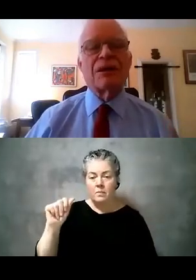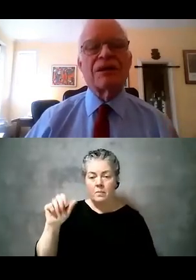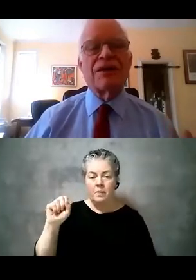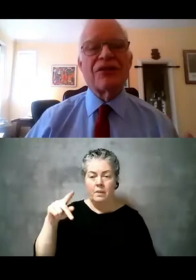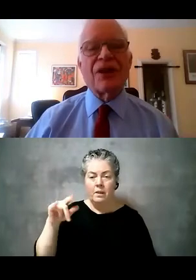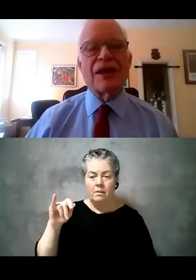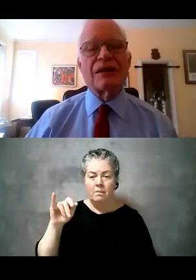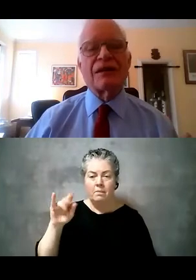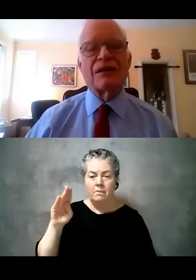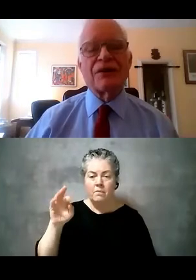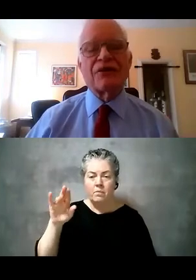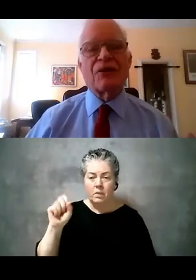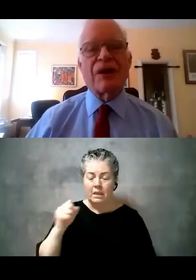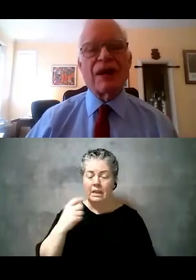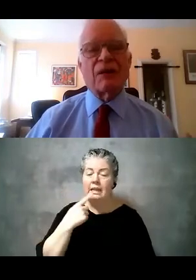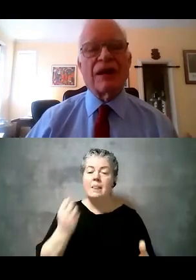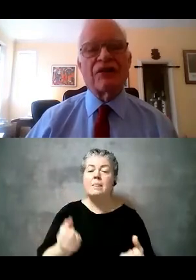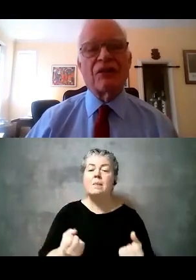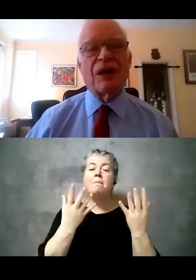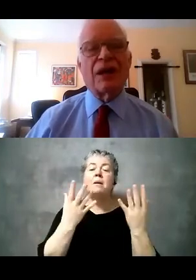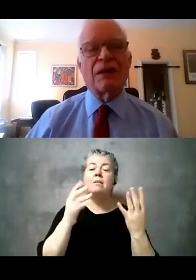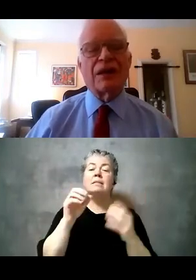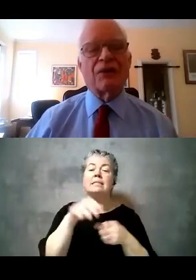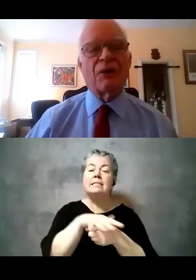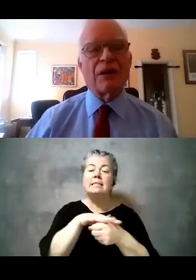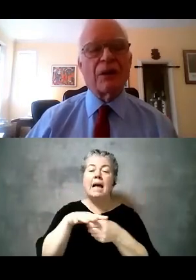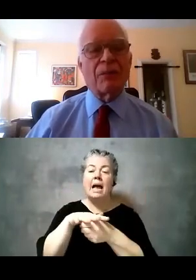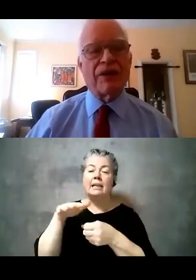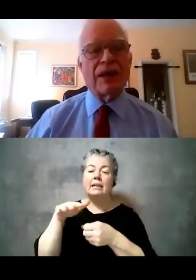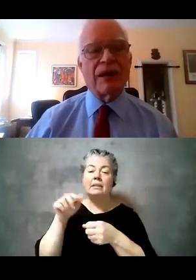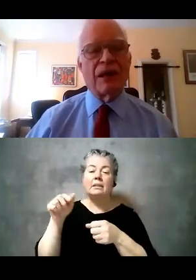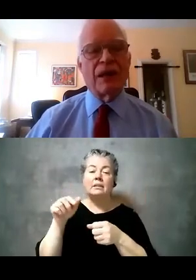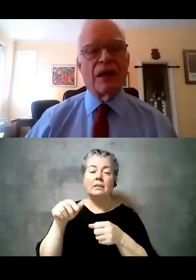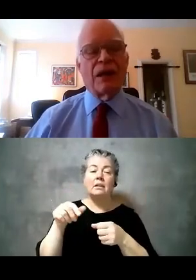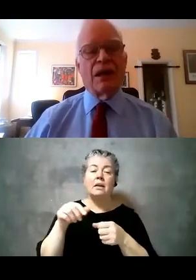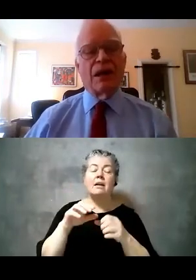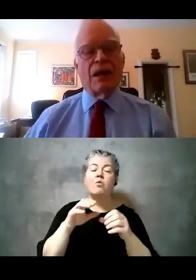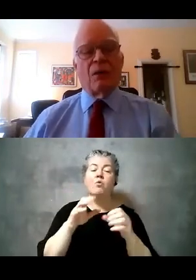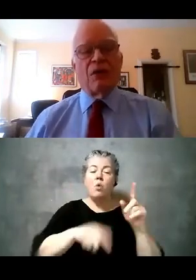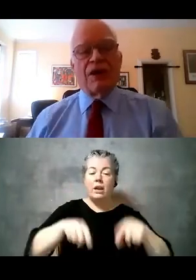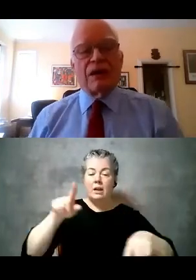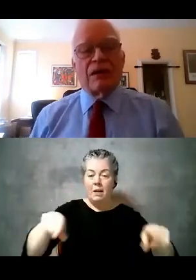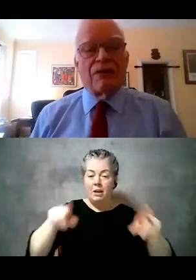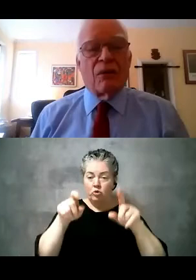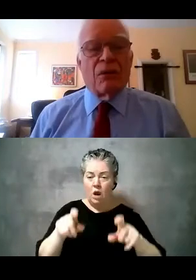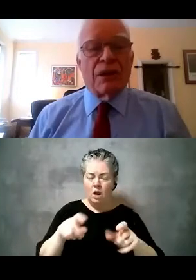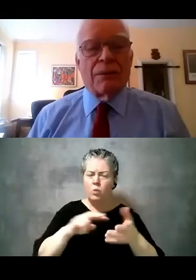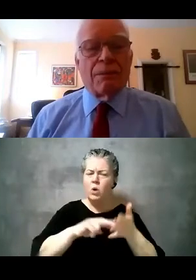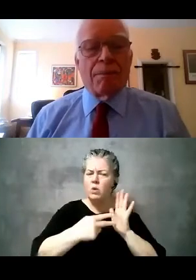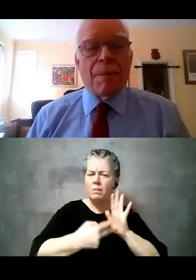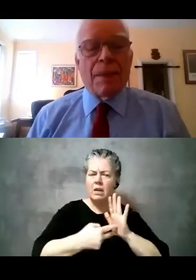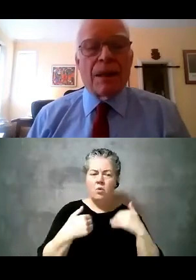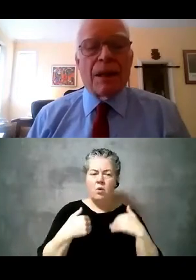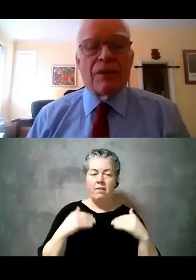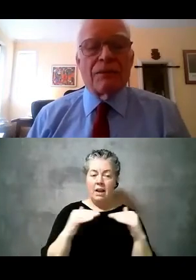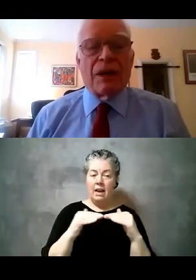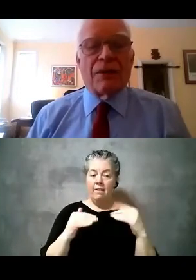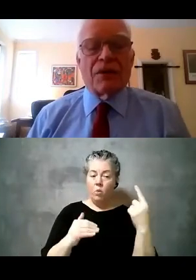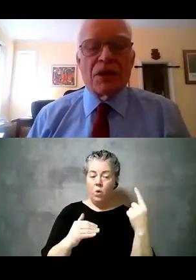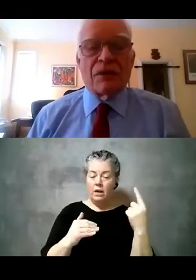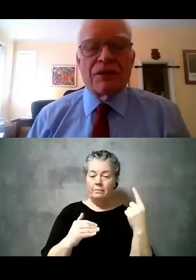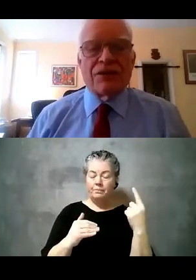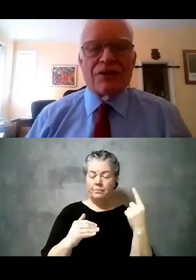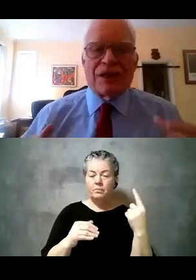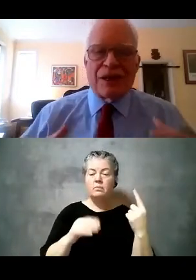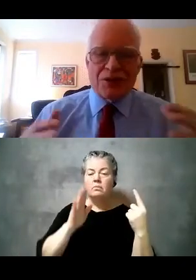the multi-site cluster randomized trial. And here's what I mean by that. We've got level 1 are